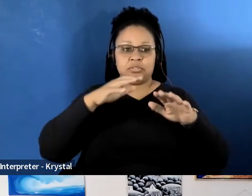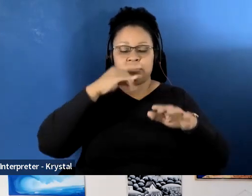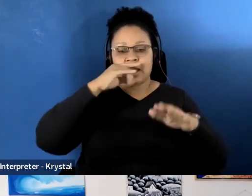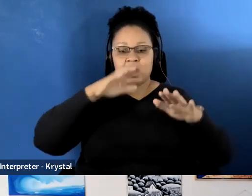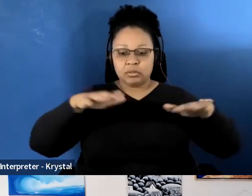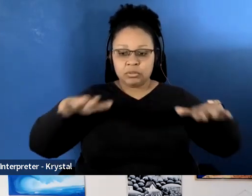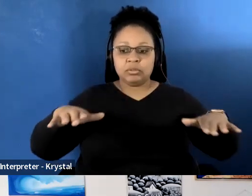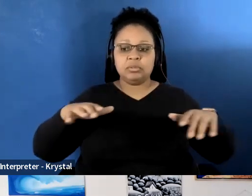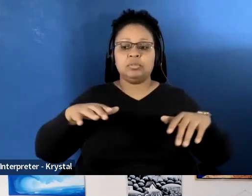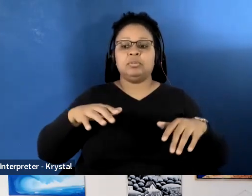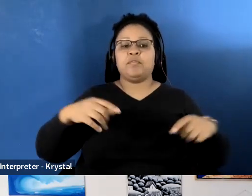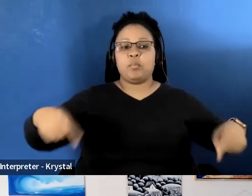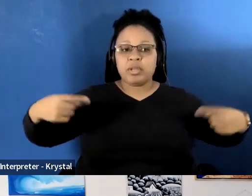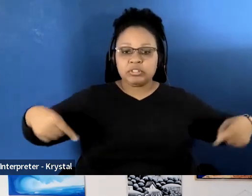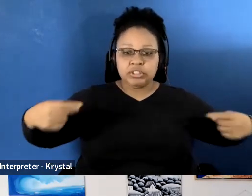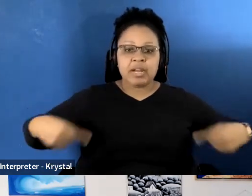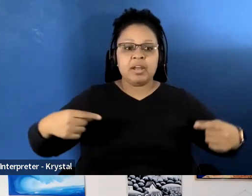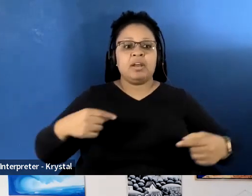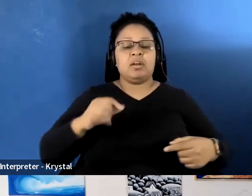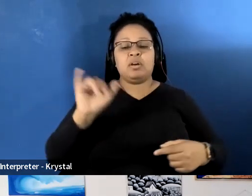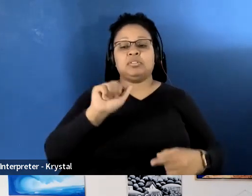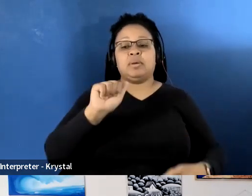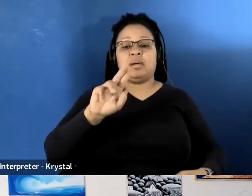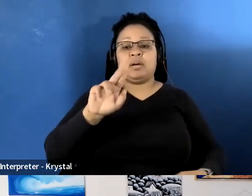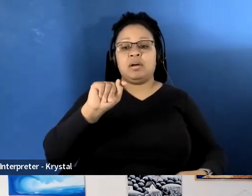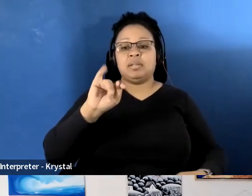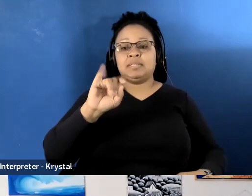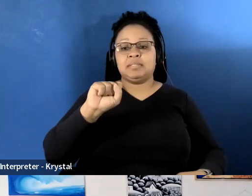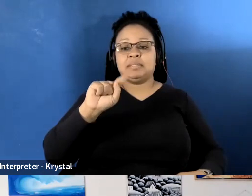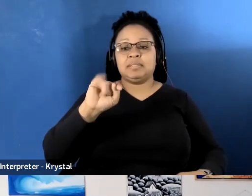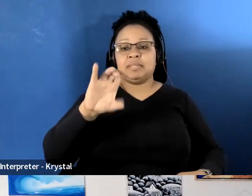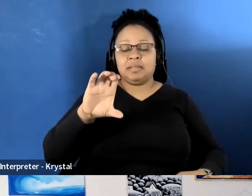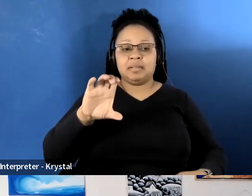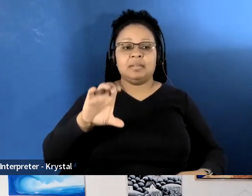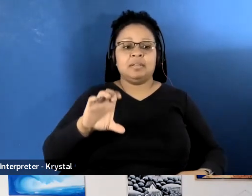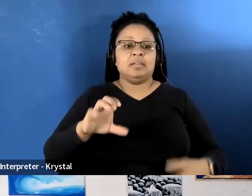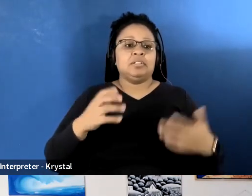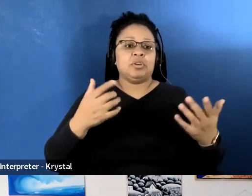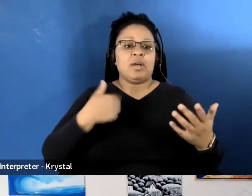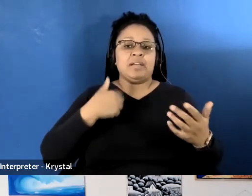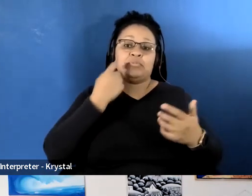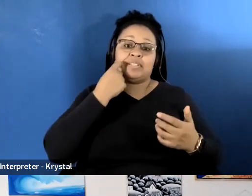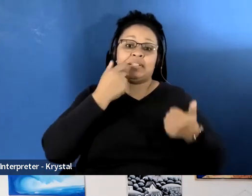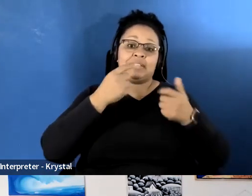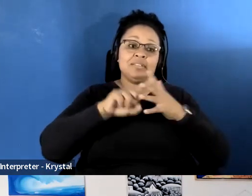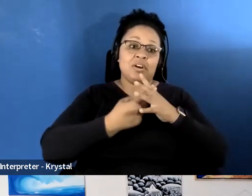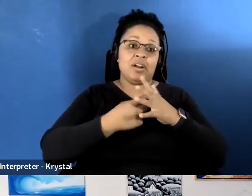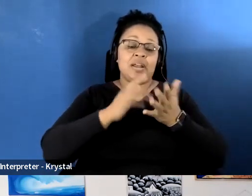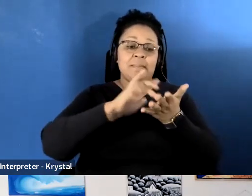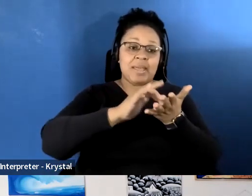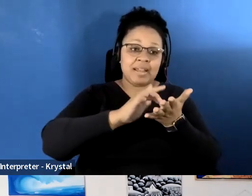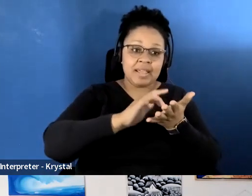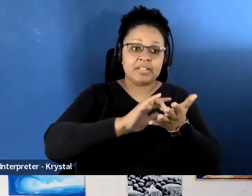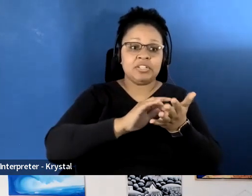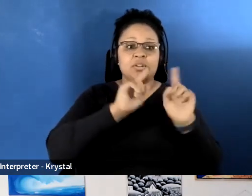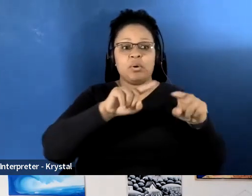person. I have like childhood trauma induced PTSD, and I've just started like medication and I'm going to groups. So